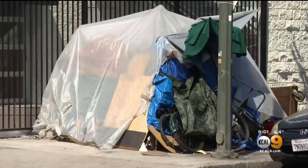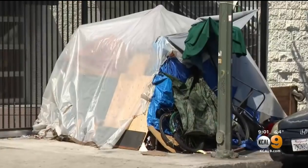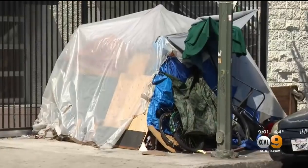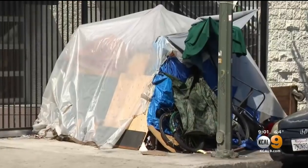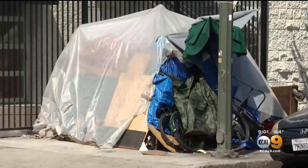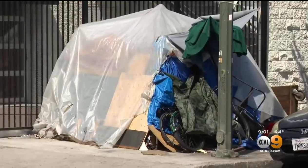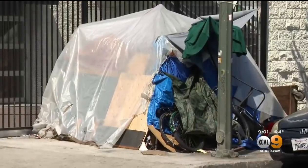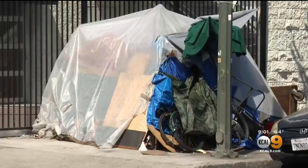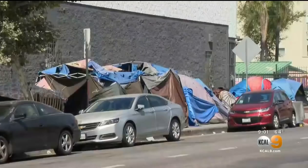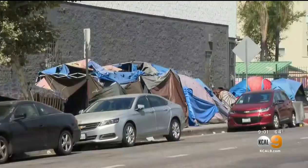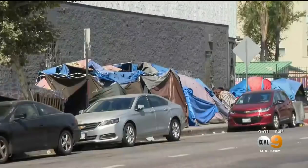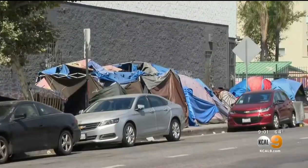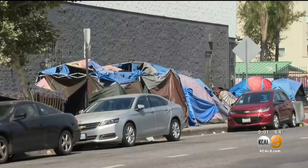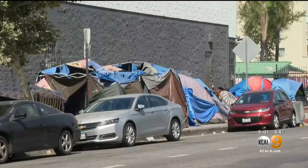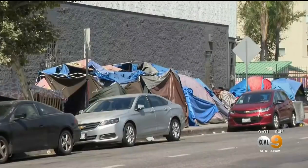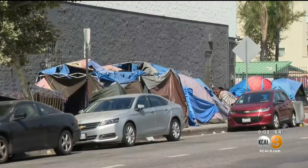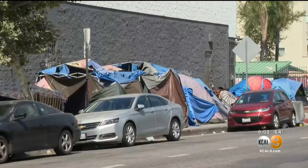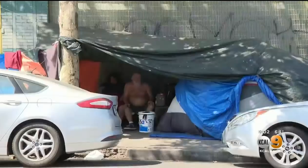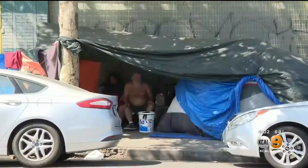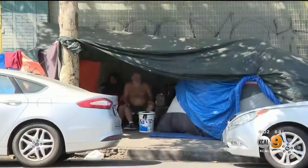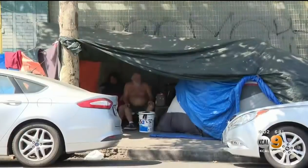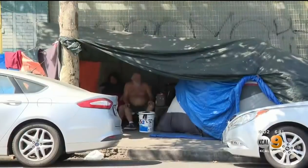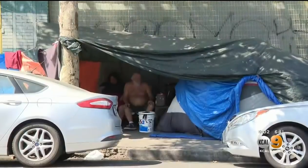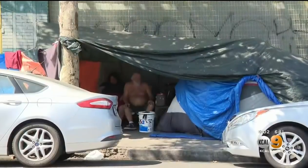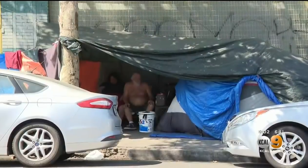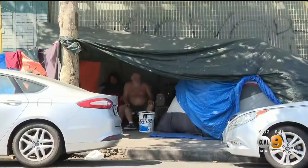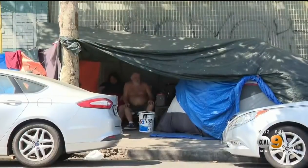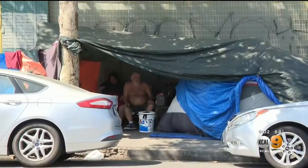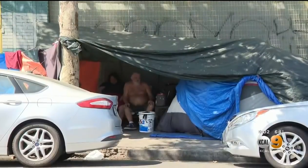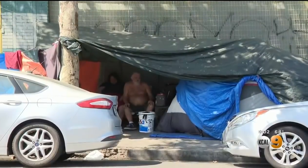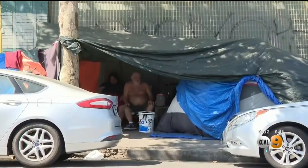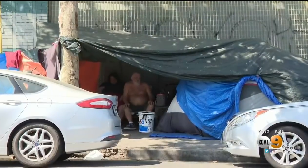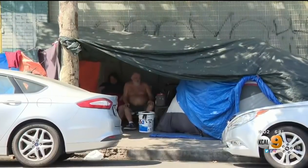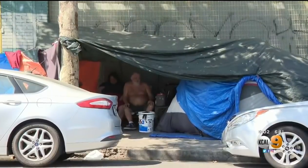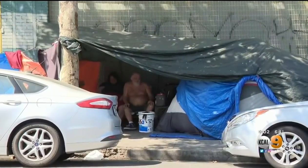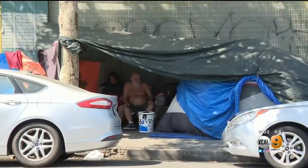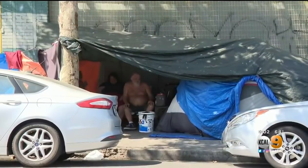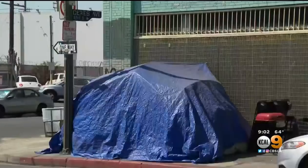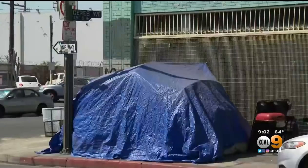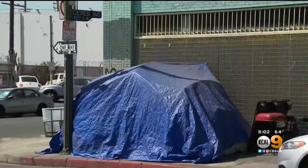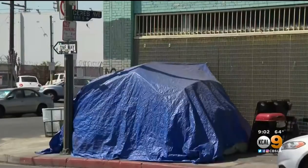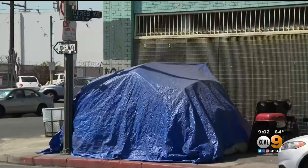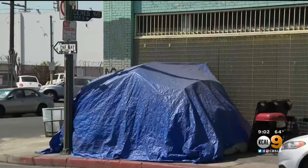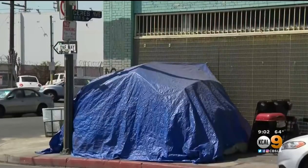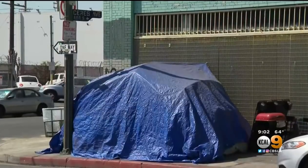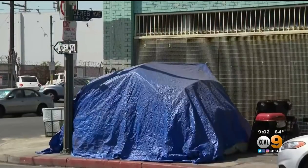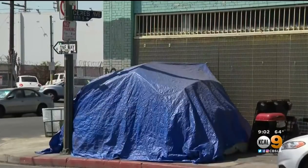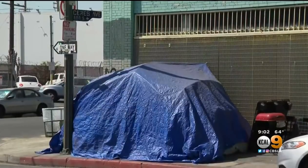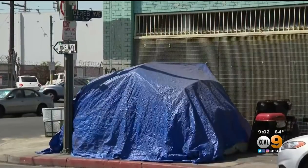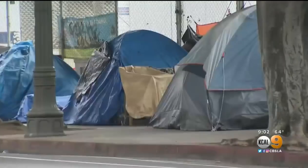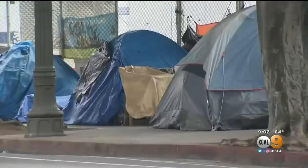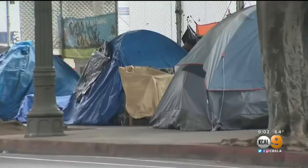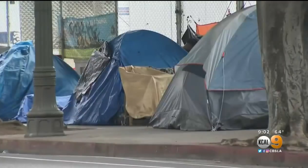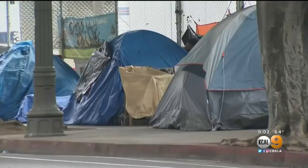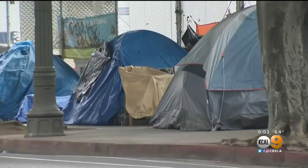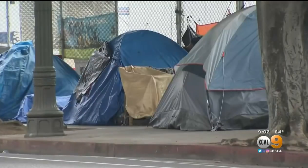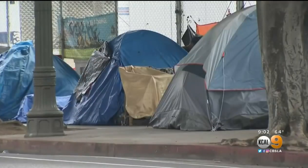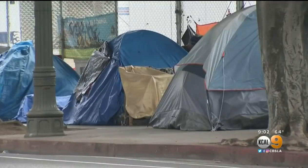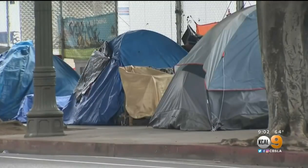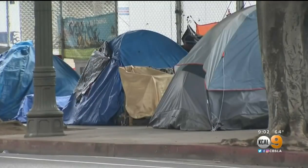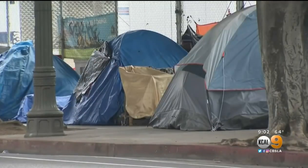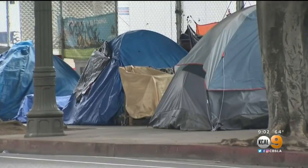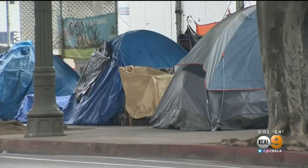crisis. Reverend Bales says the mayor may have good intentions right now, but the strategy is not working, and he wanted to hear more tonight in the speech